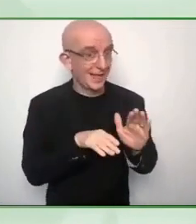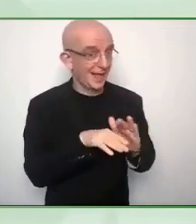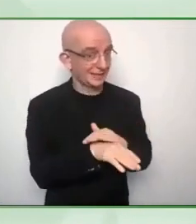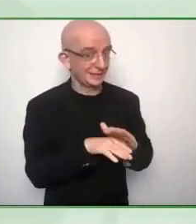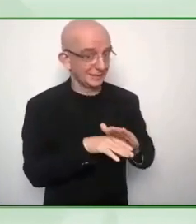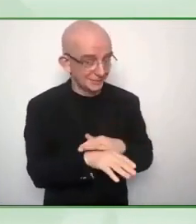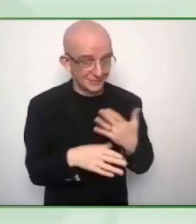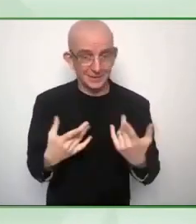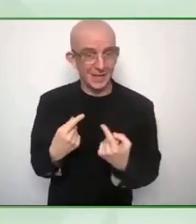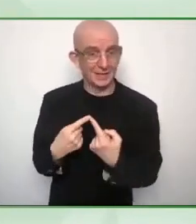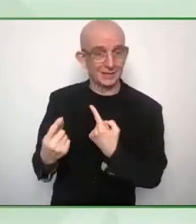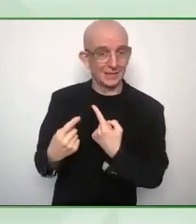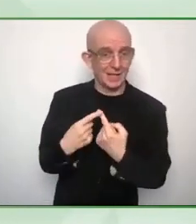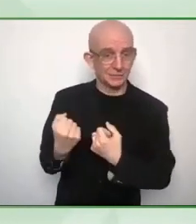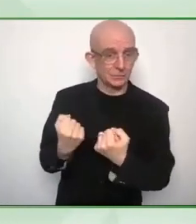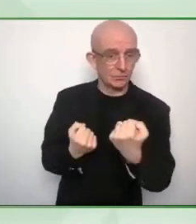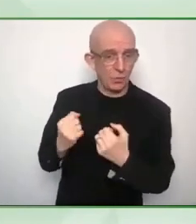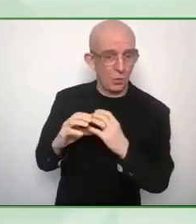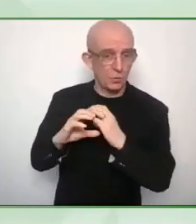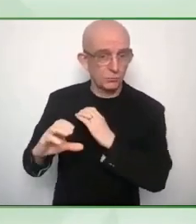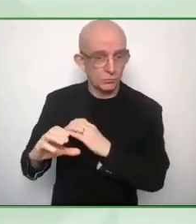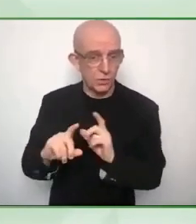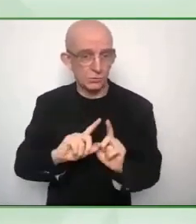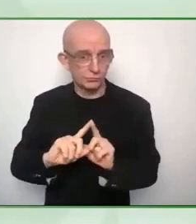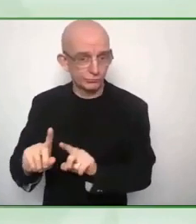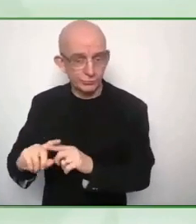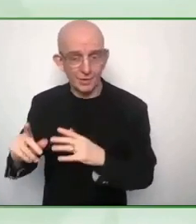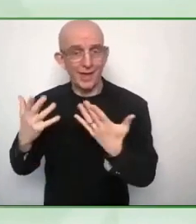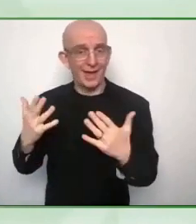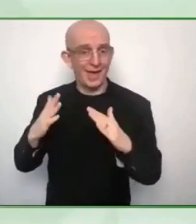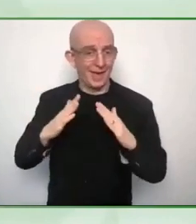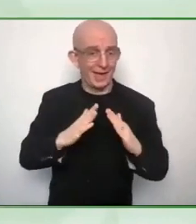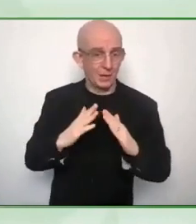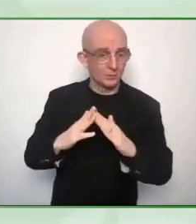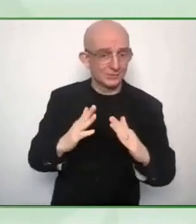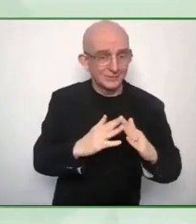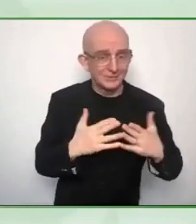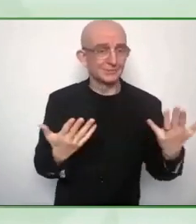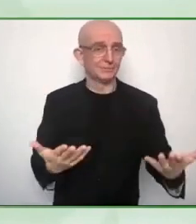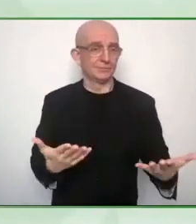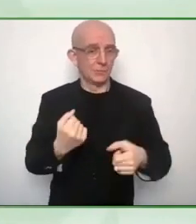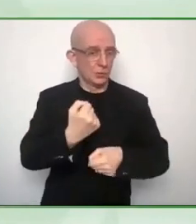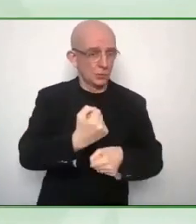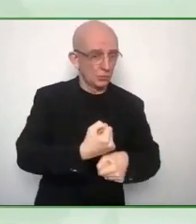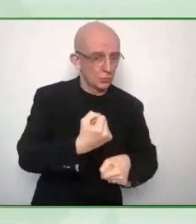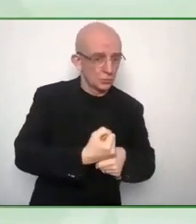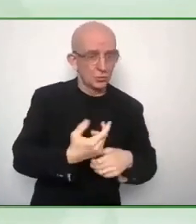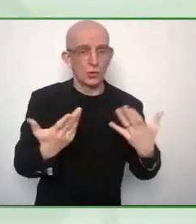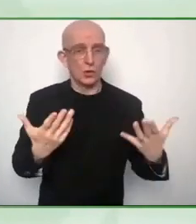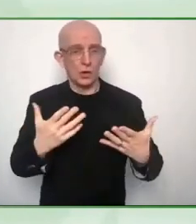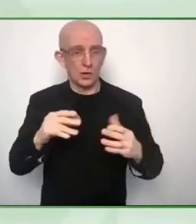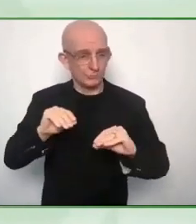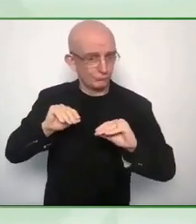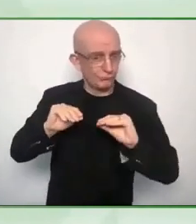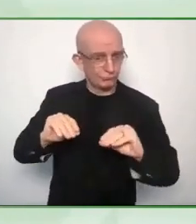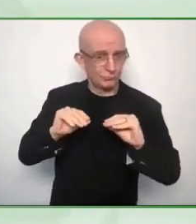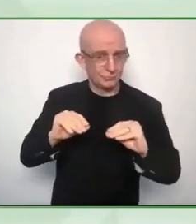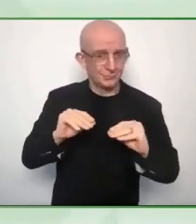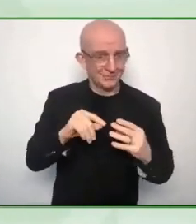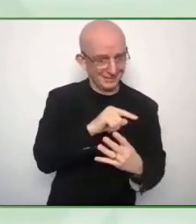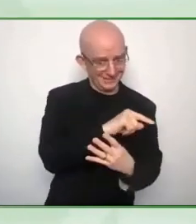to community inclusion, as I said. So we're very happy to start seeing and all the connections